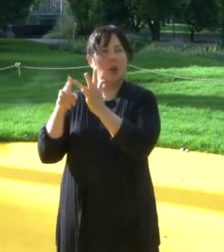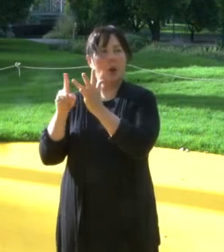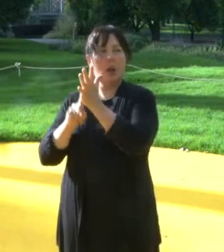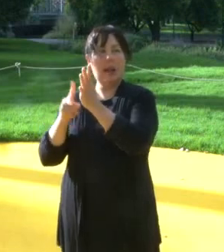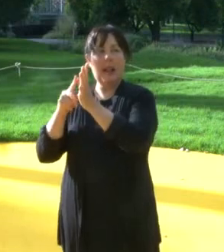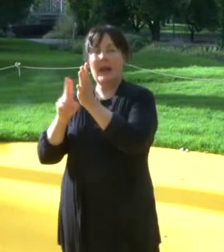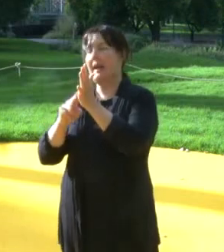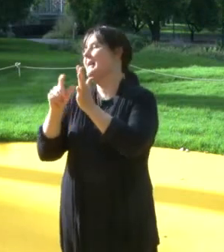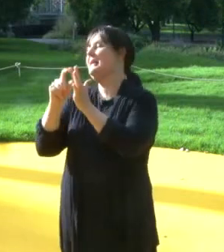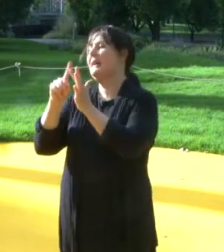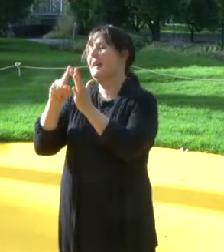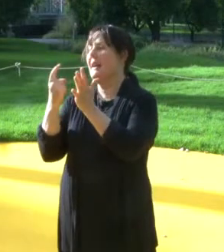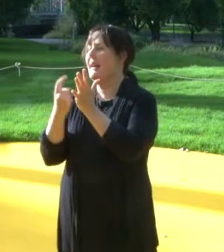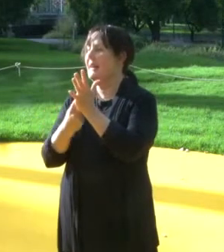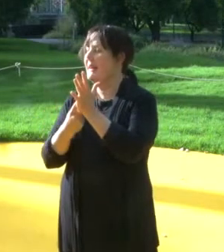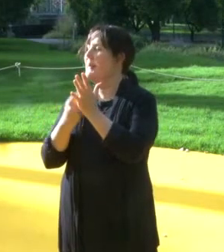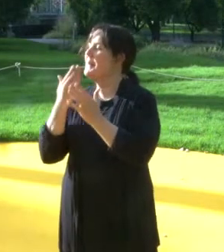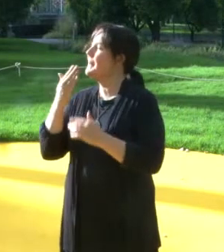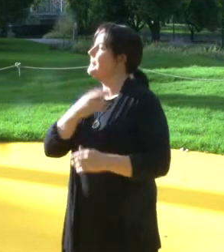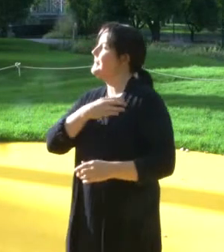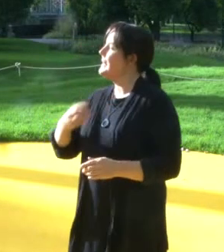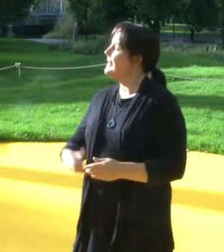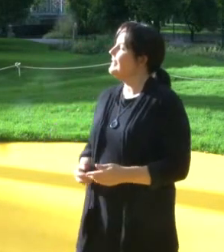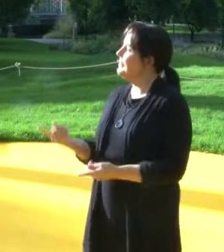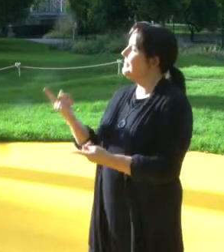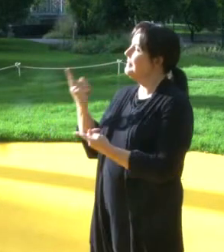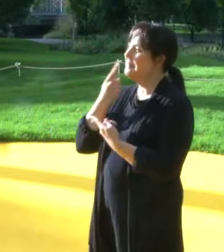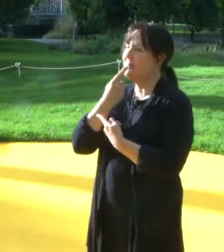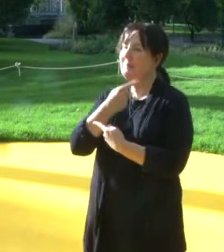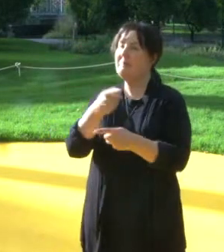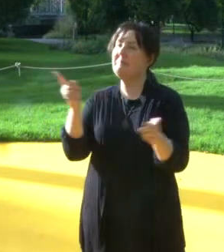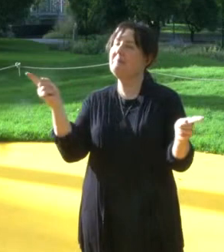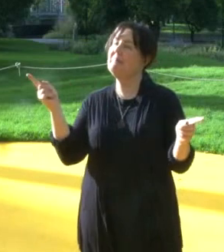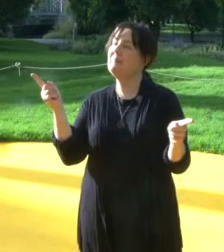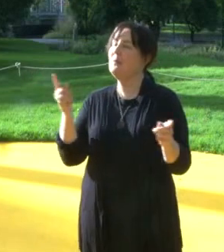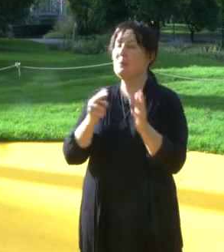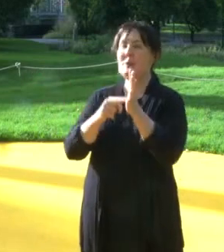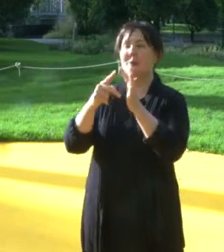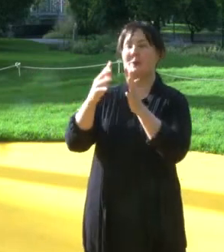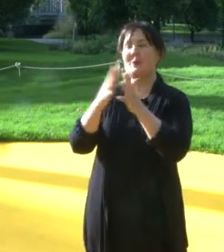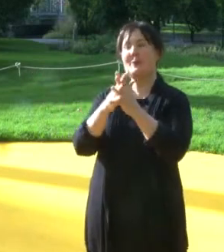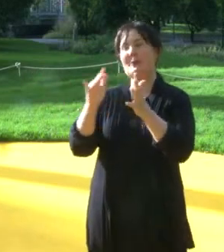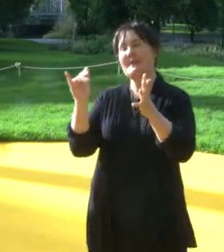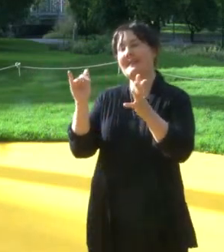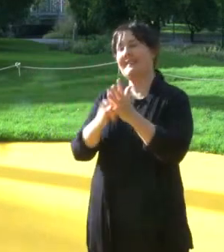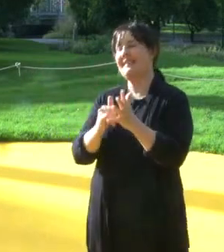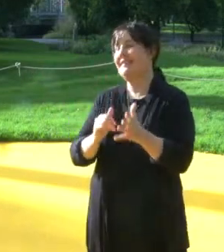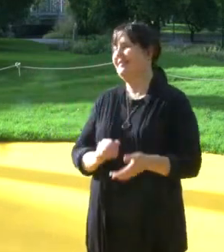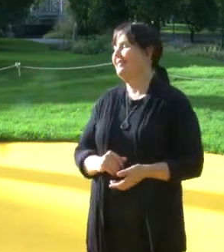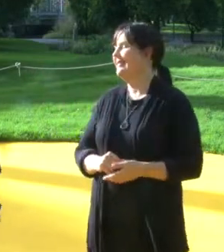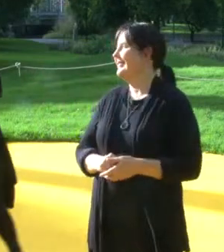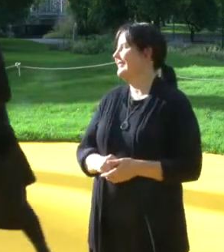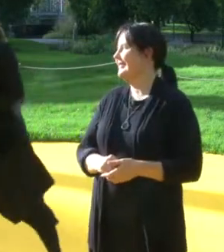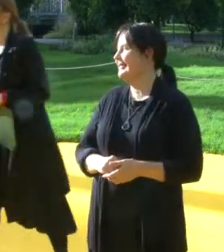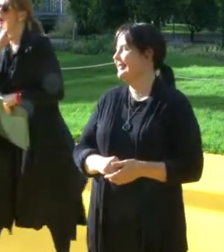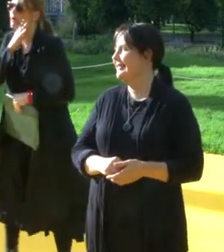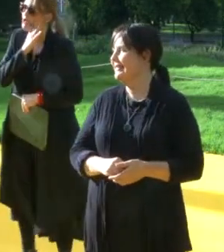Press. Please, Minister, tell us the news.